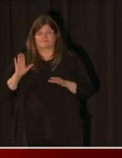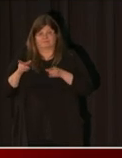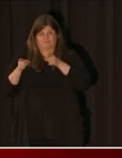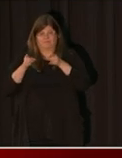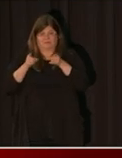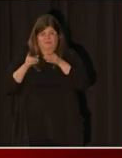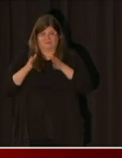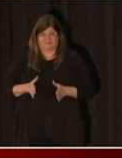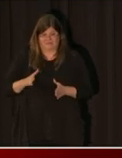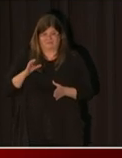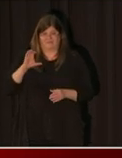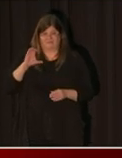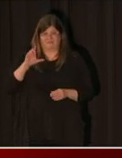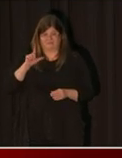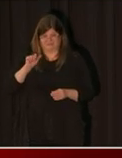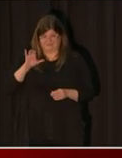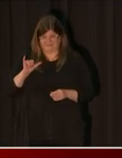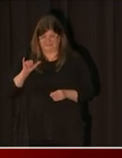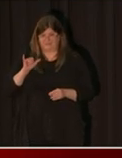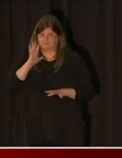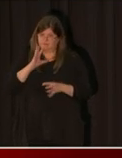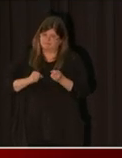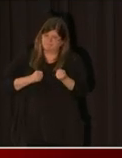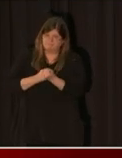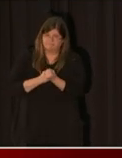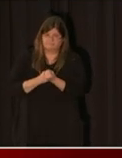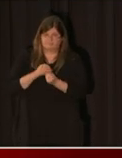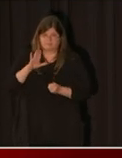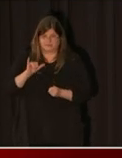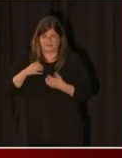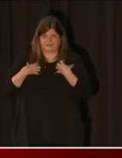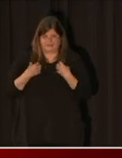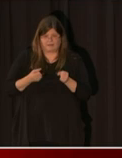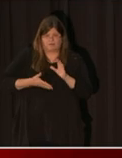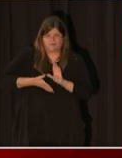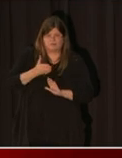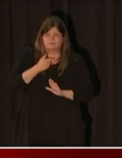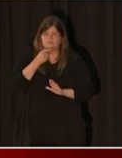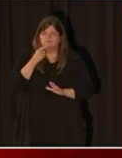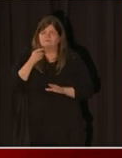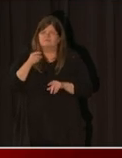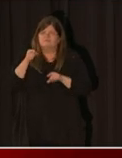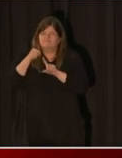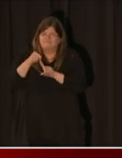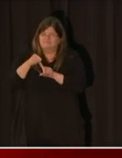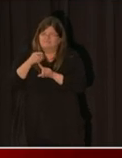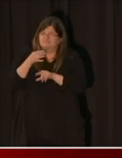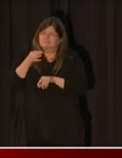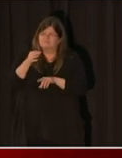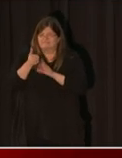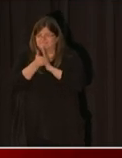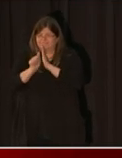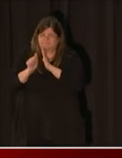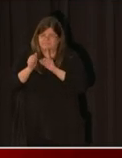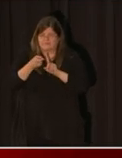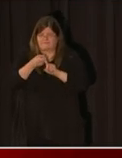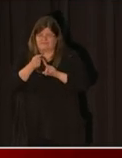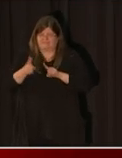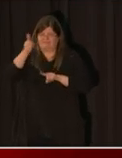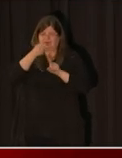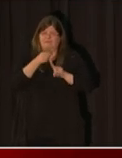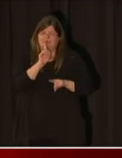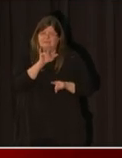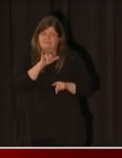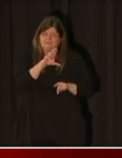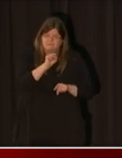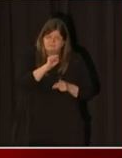be supported by health and operational experts from DYRS, DOC, and DBH. For